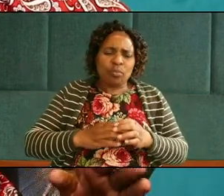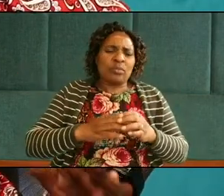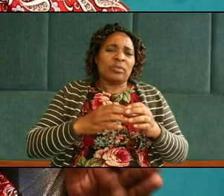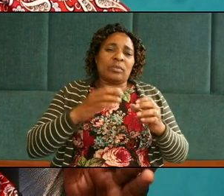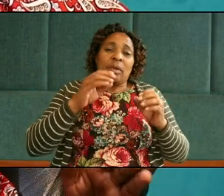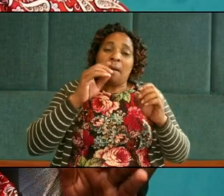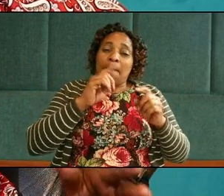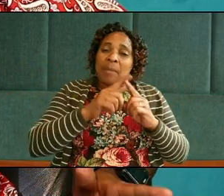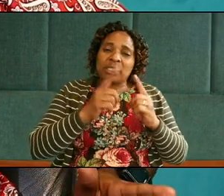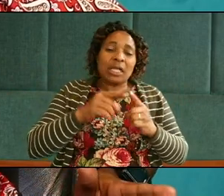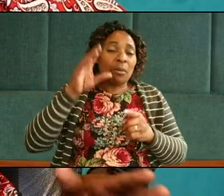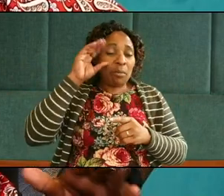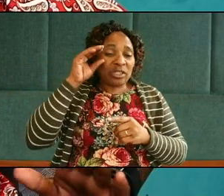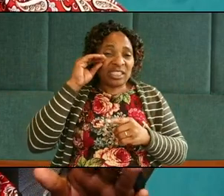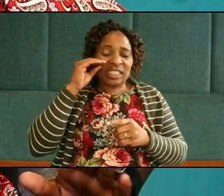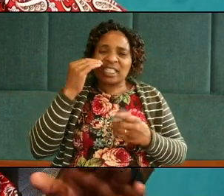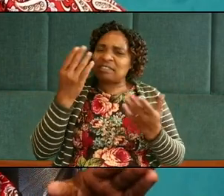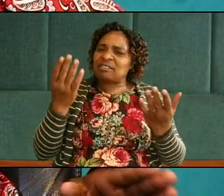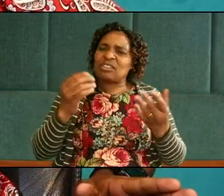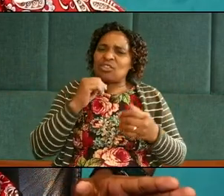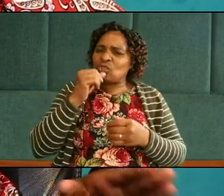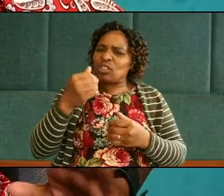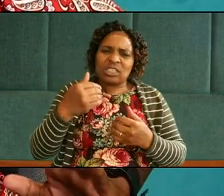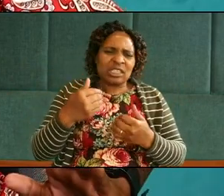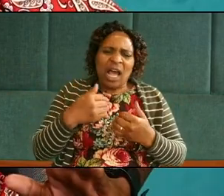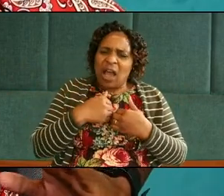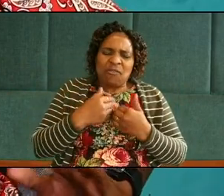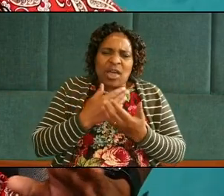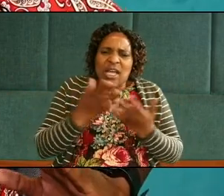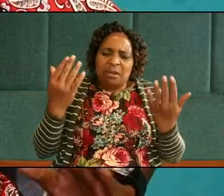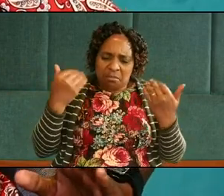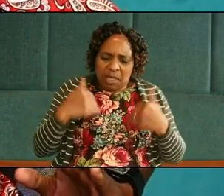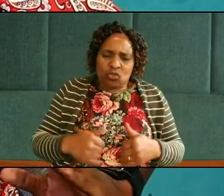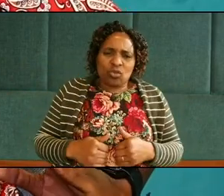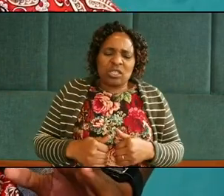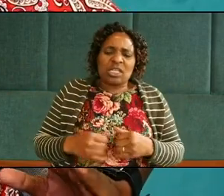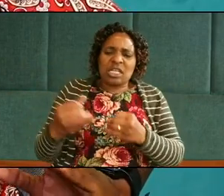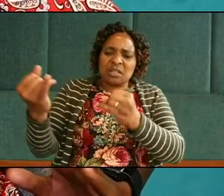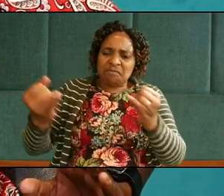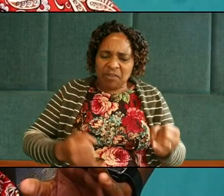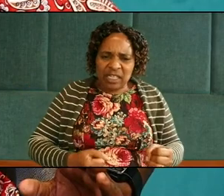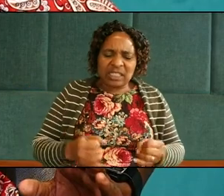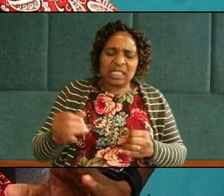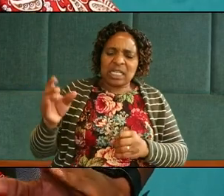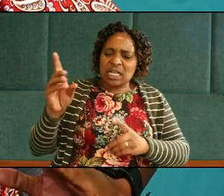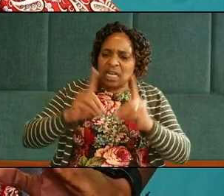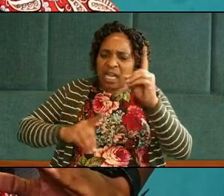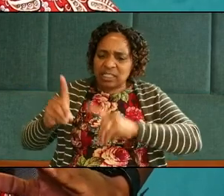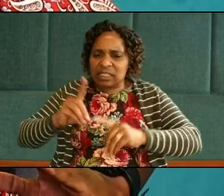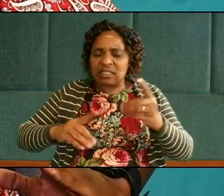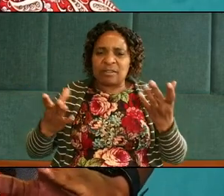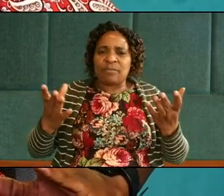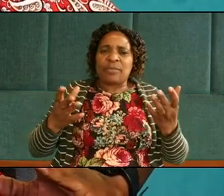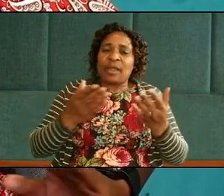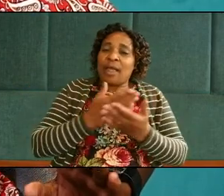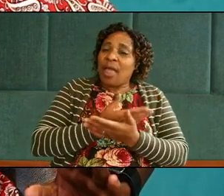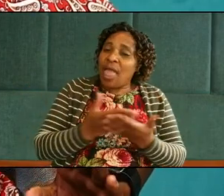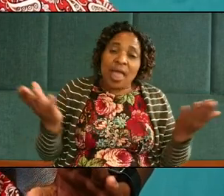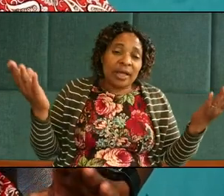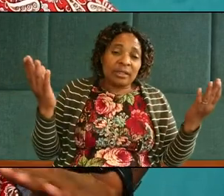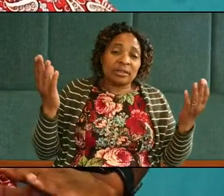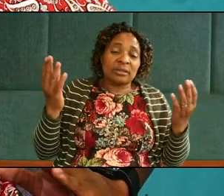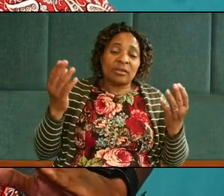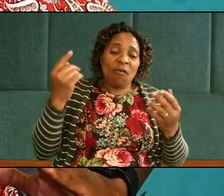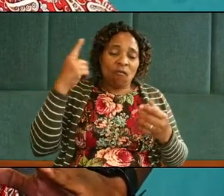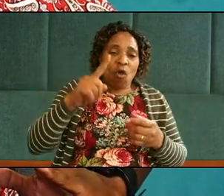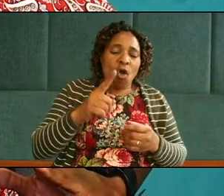Moses, he didn't even have to ask. He said that he did not even invite the people to scenes of gaiety, dancing, and general amusement. You know, neither did he institute